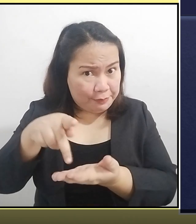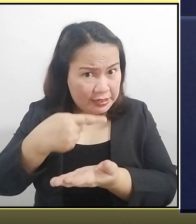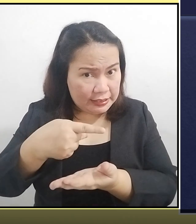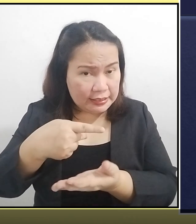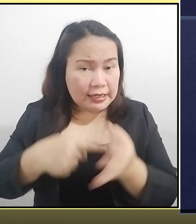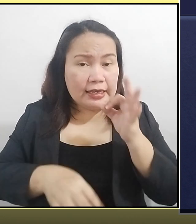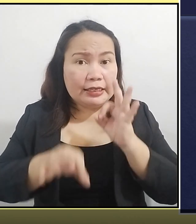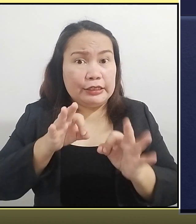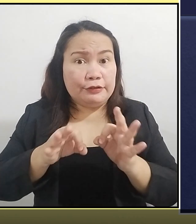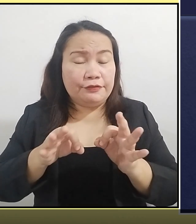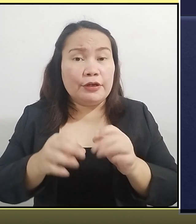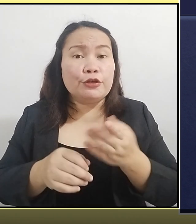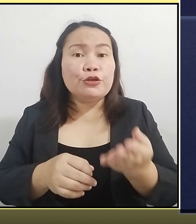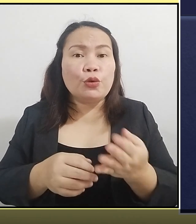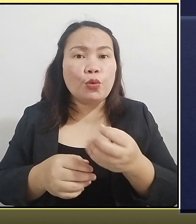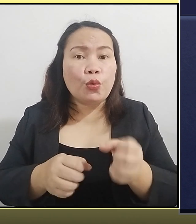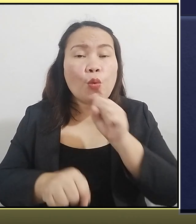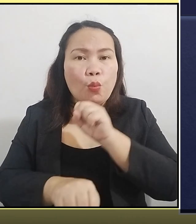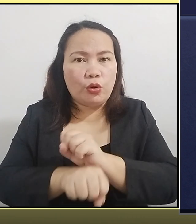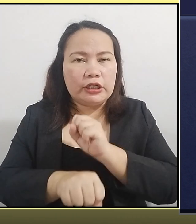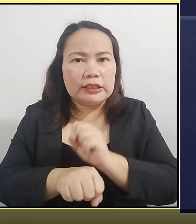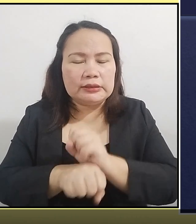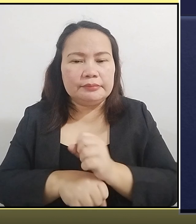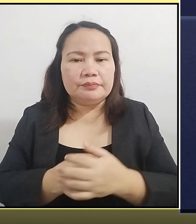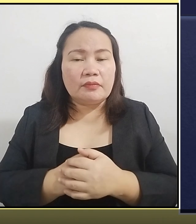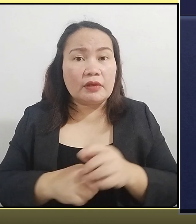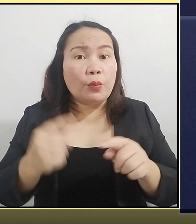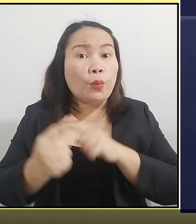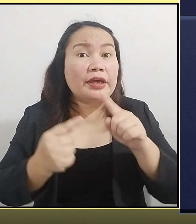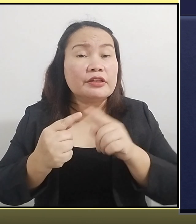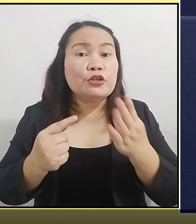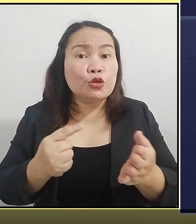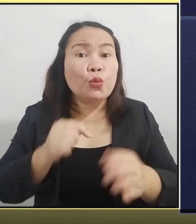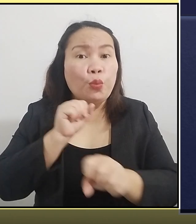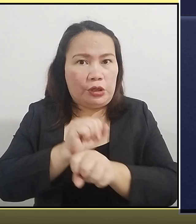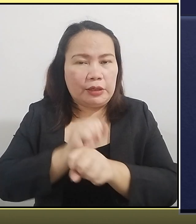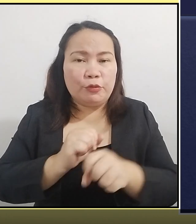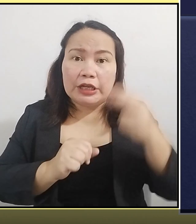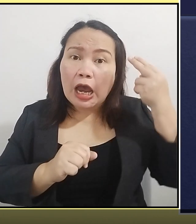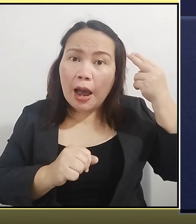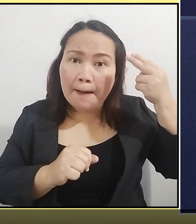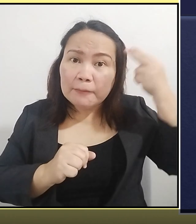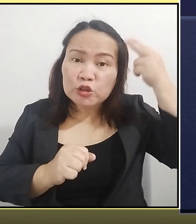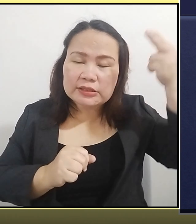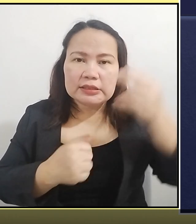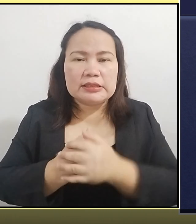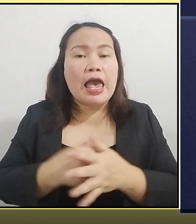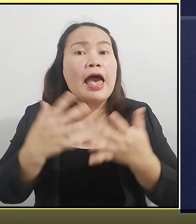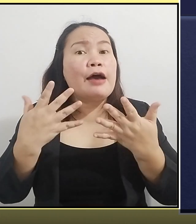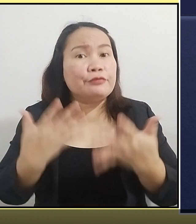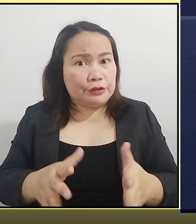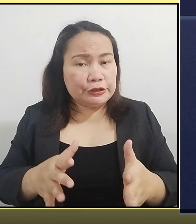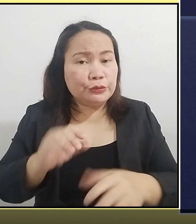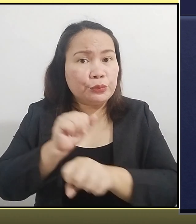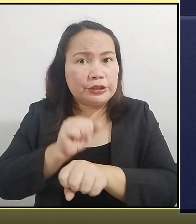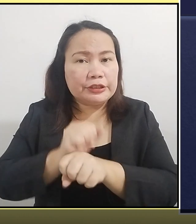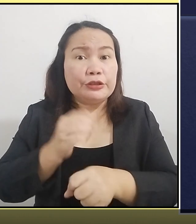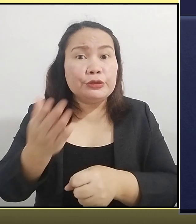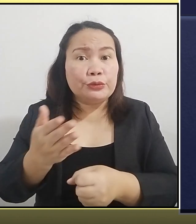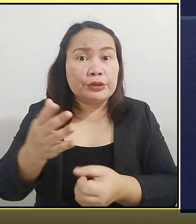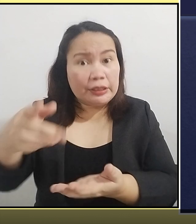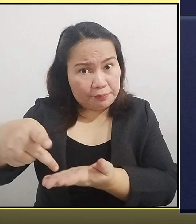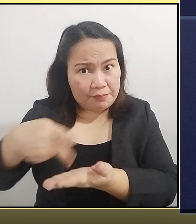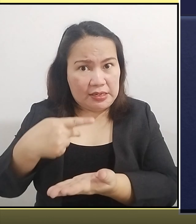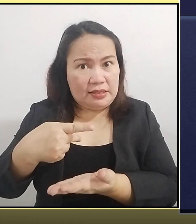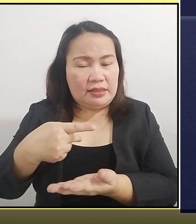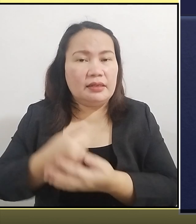I work, when you work, that is your hypothesis. After you work, you get paid. That